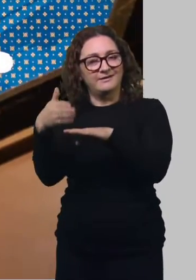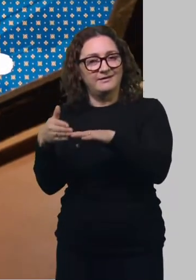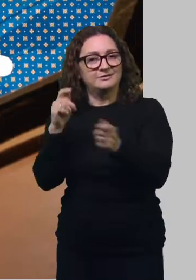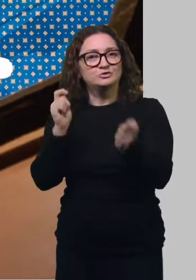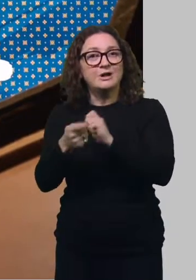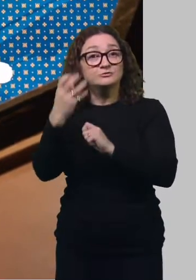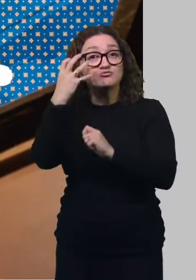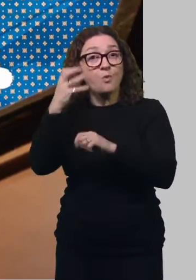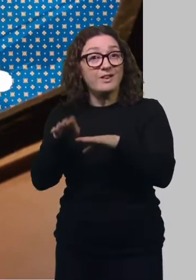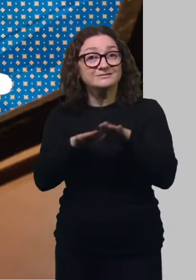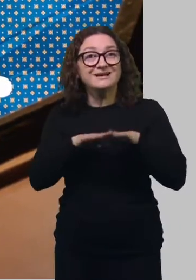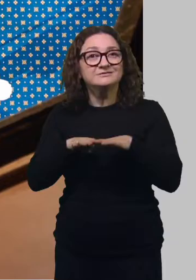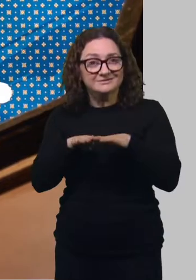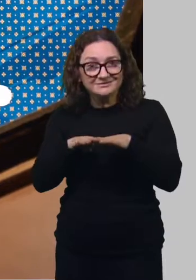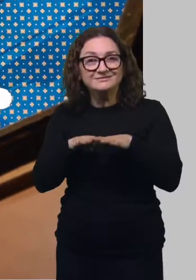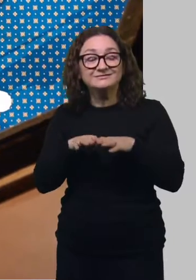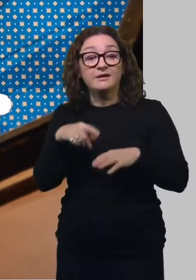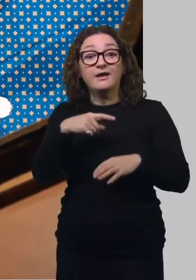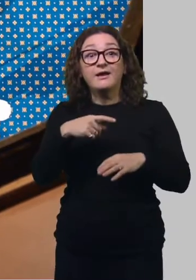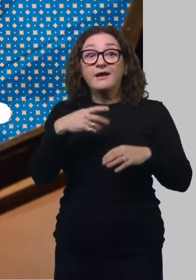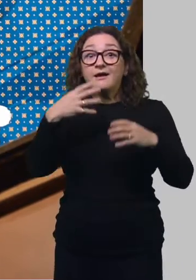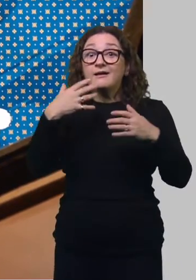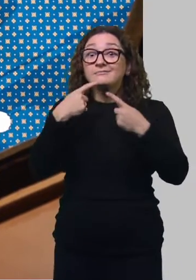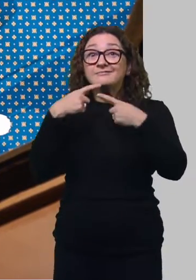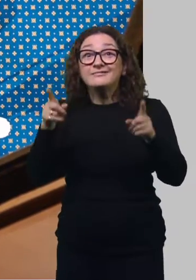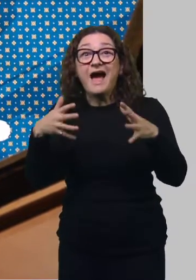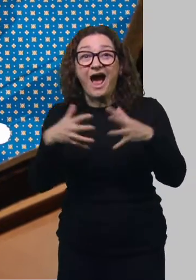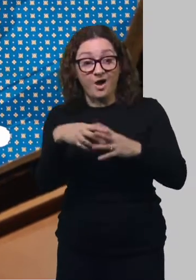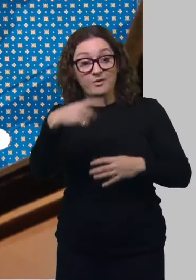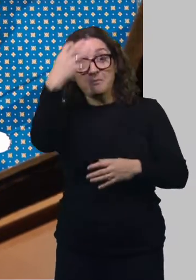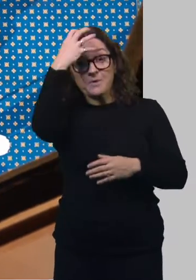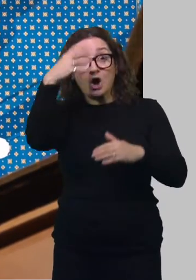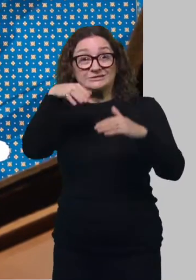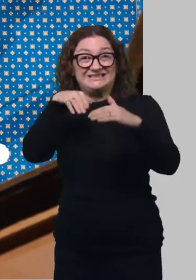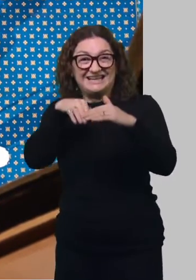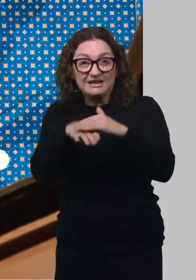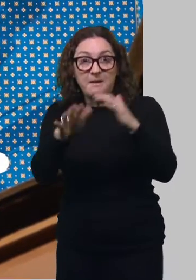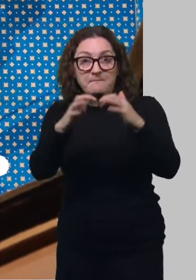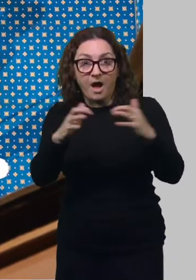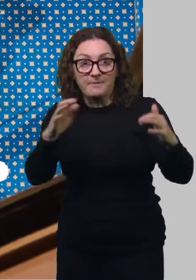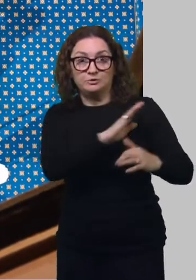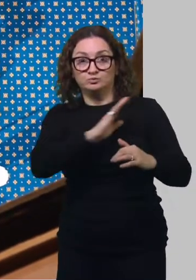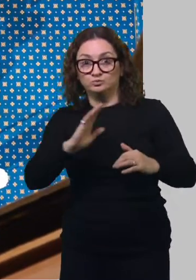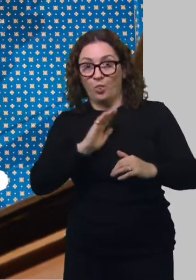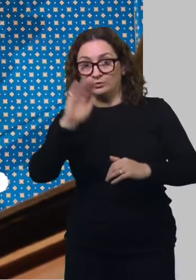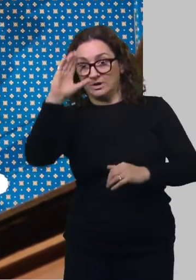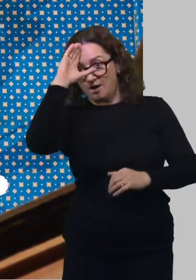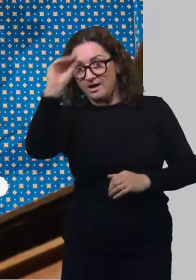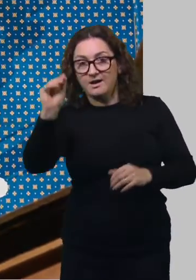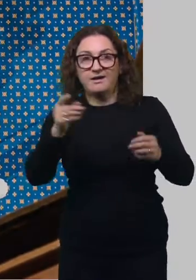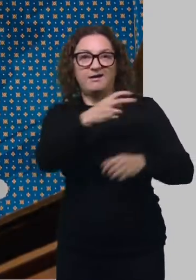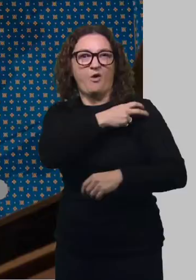Parliament, a soldier alerts officials on the roof of the Victoria Tower, who pull down the Union flag and raise the royal